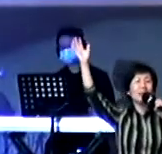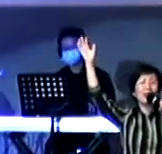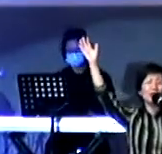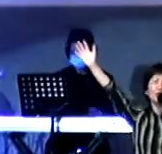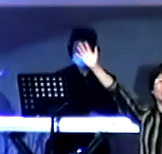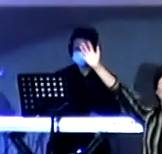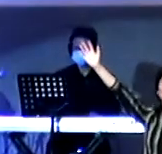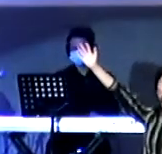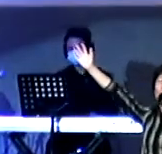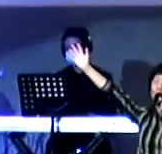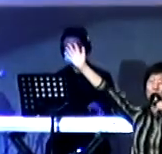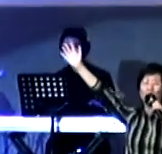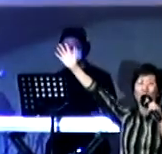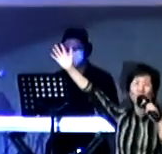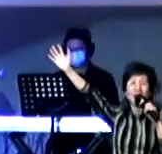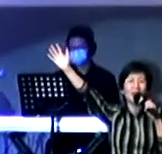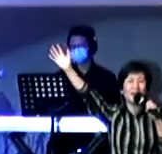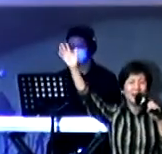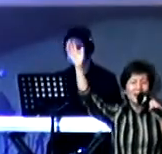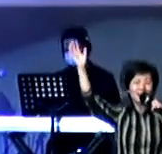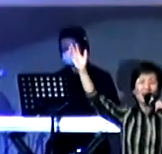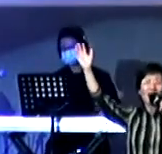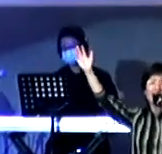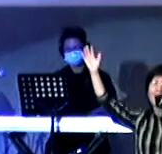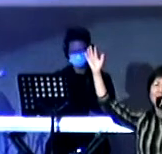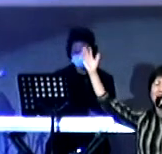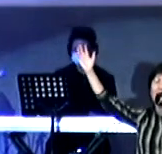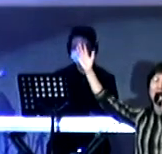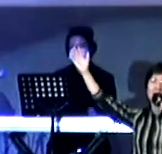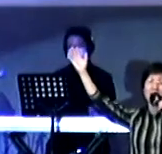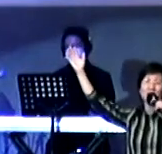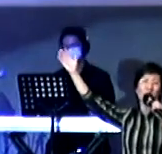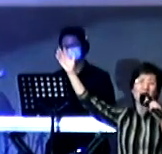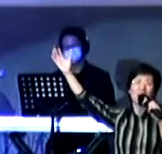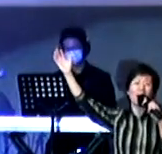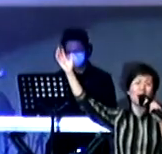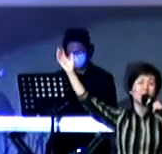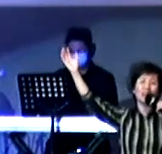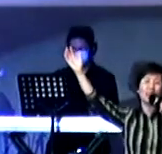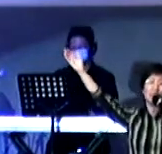Death has lost its grip.